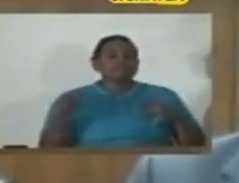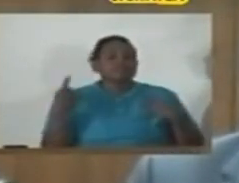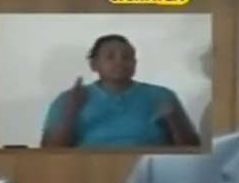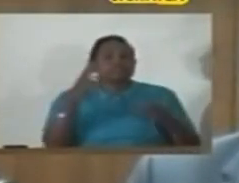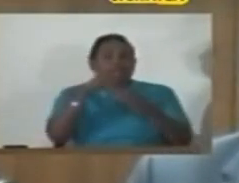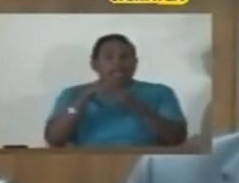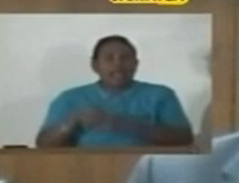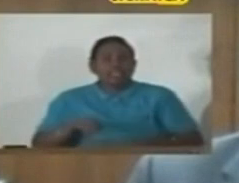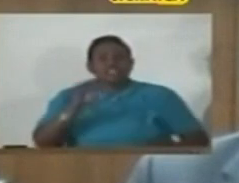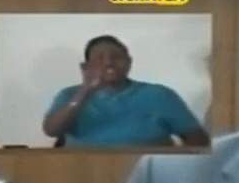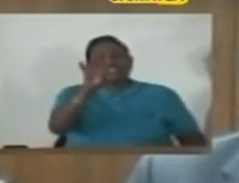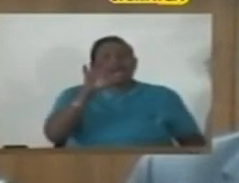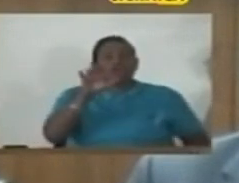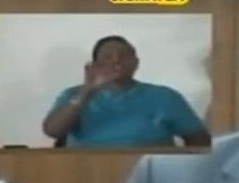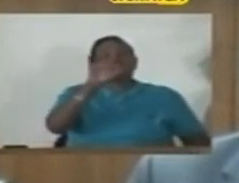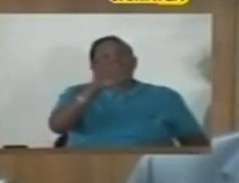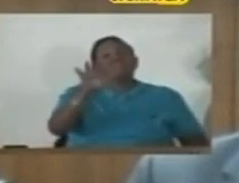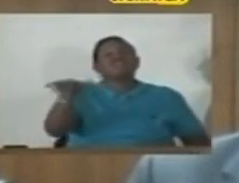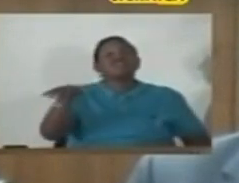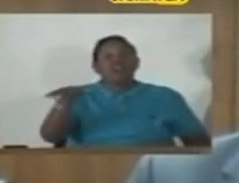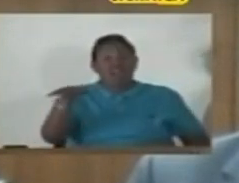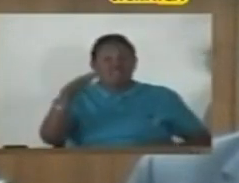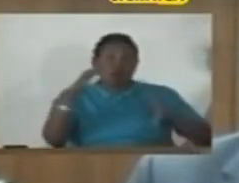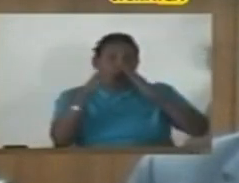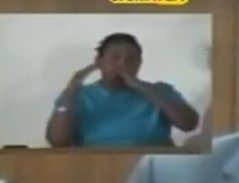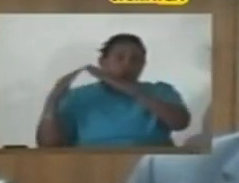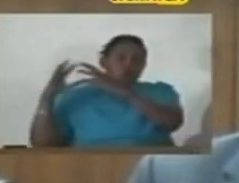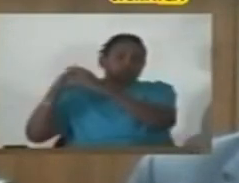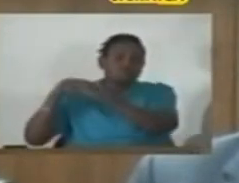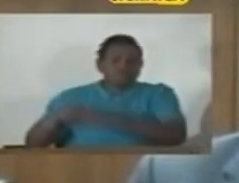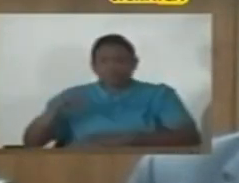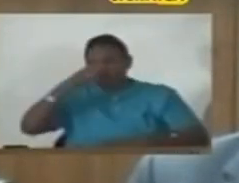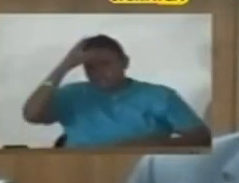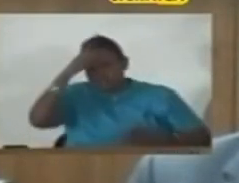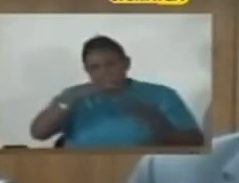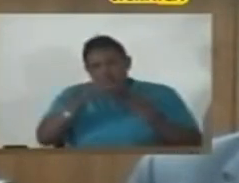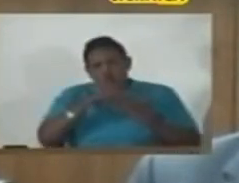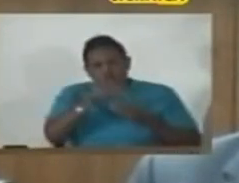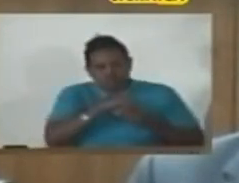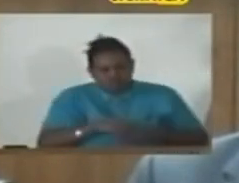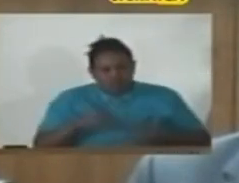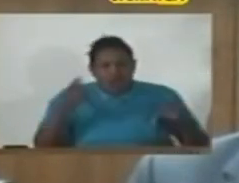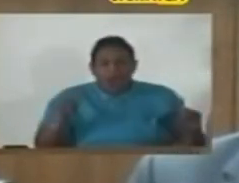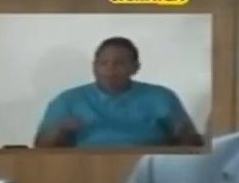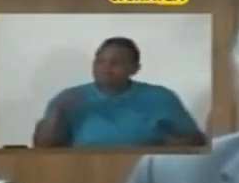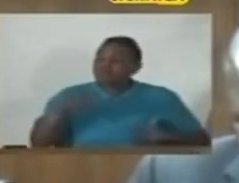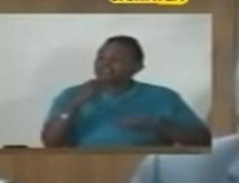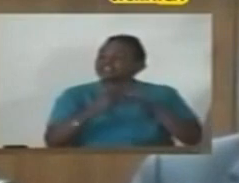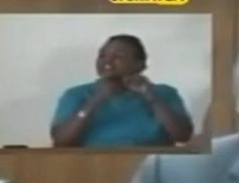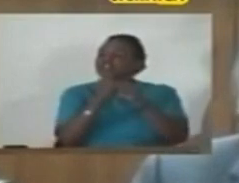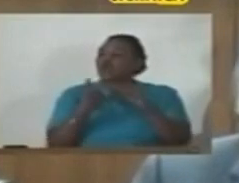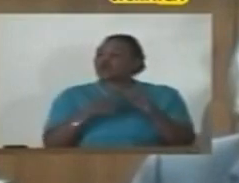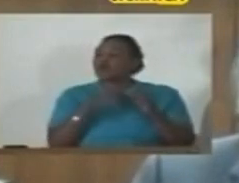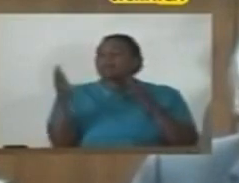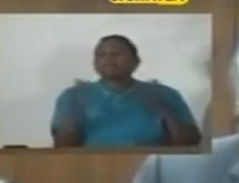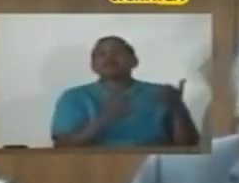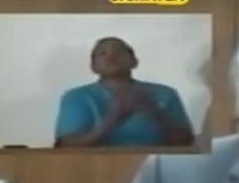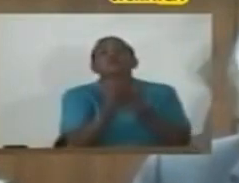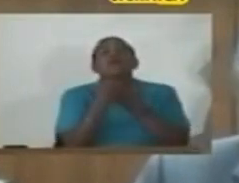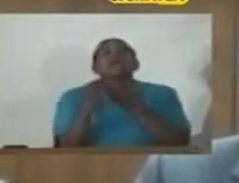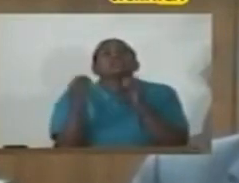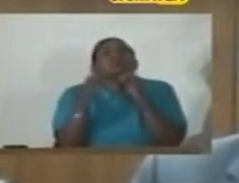engaged 955 households in the parenting program. This year, we intend to engage a